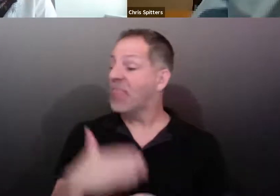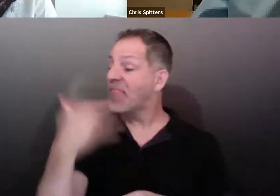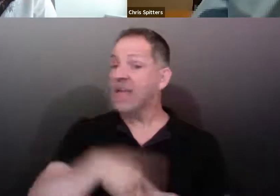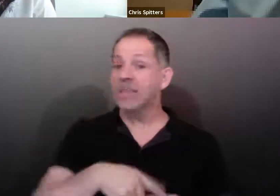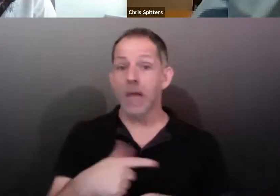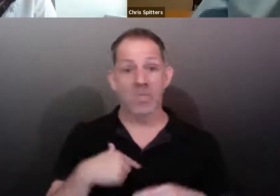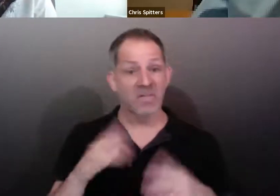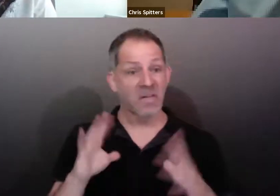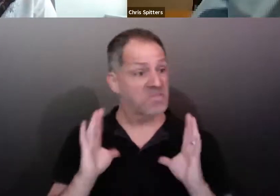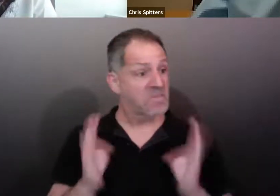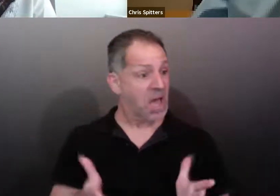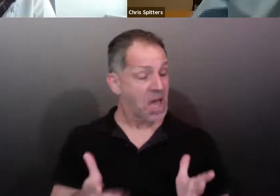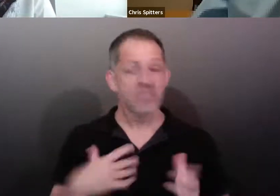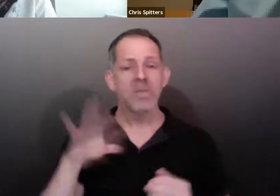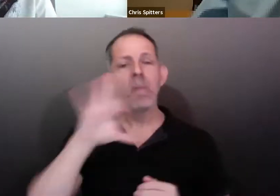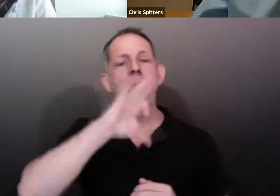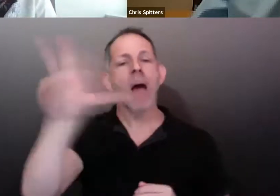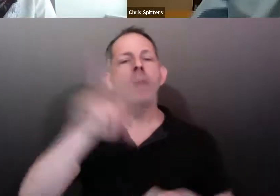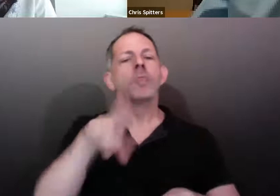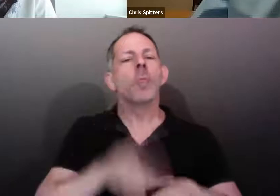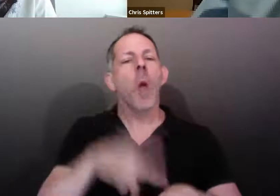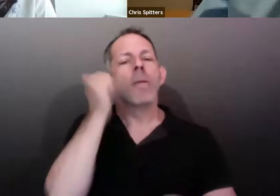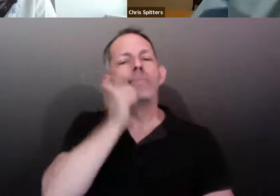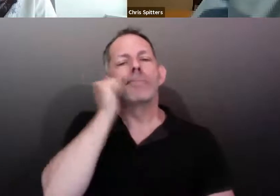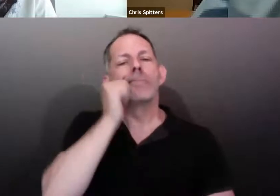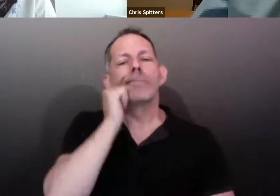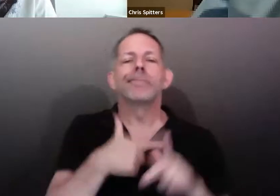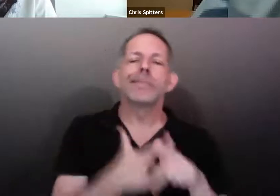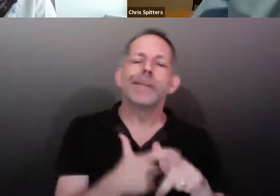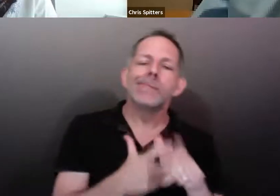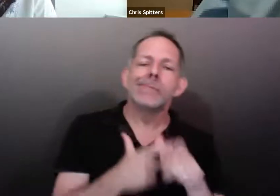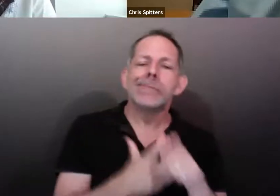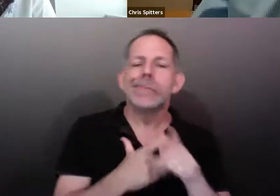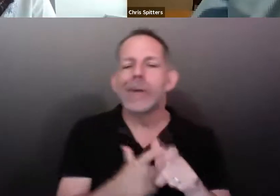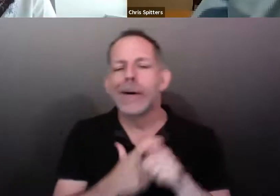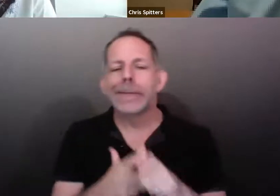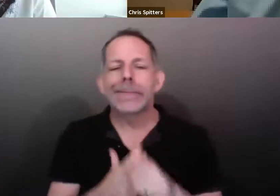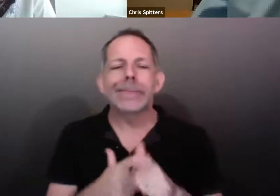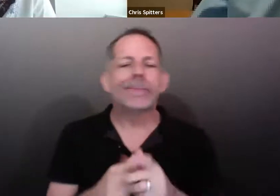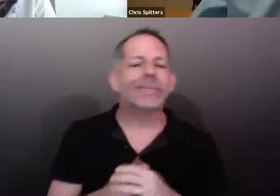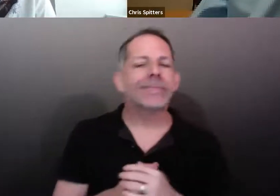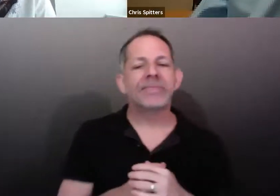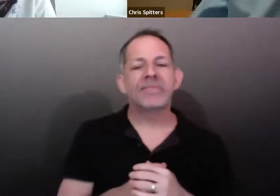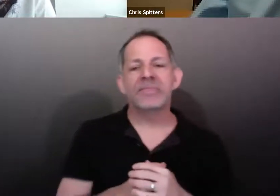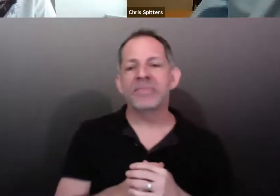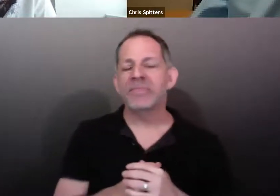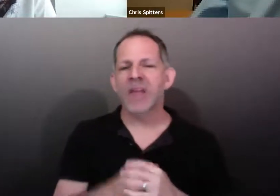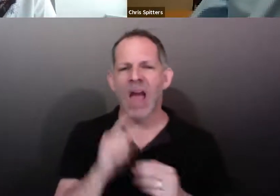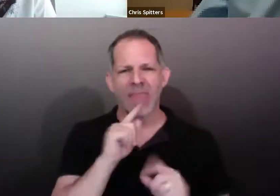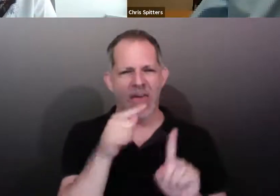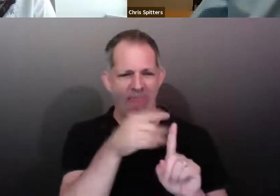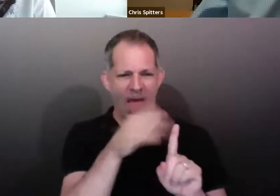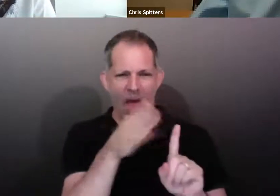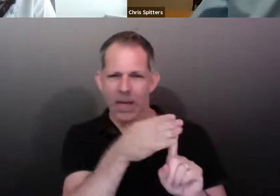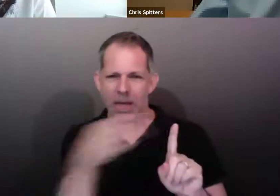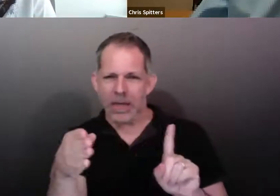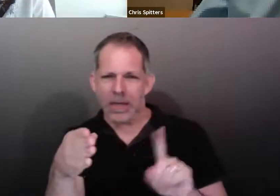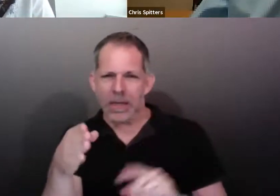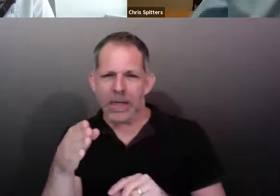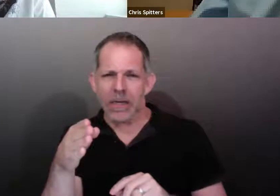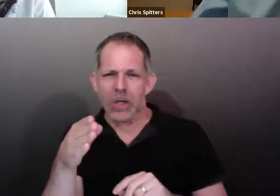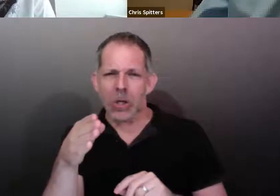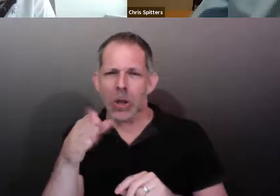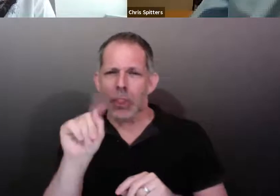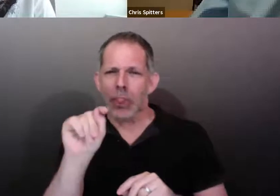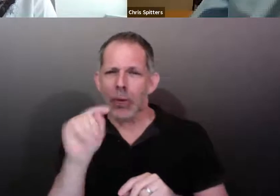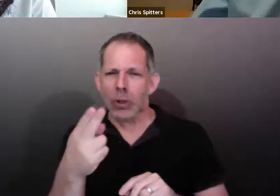weekend. That was on a Thursday night, and then the following Wednesday after a workout, my